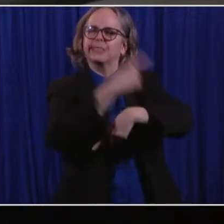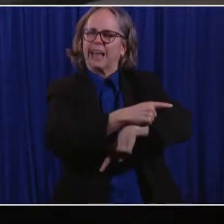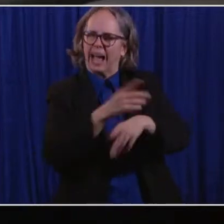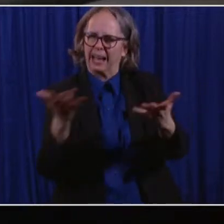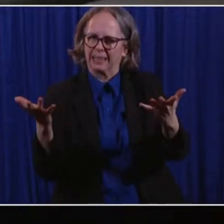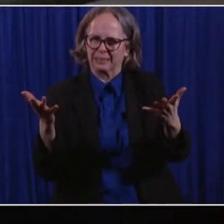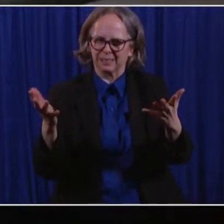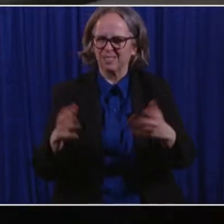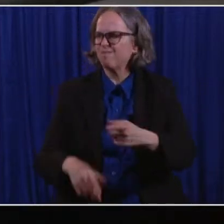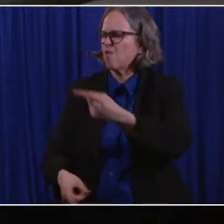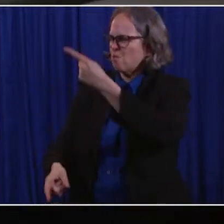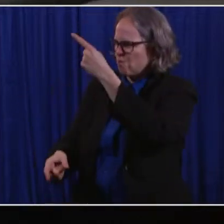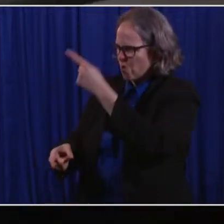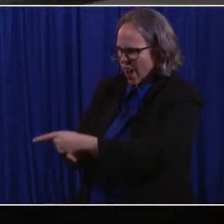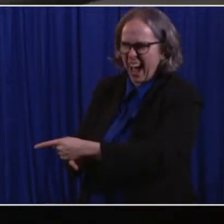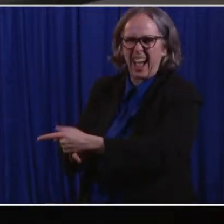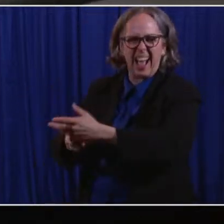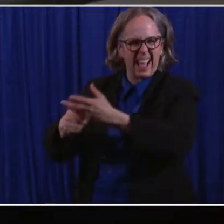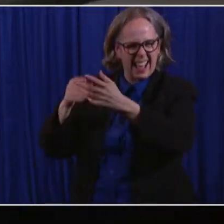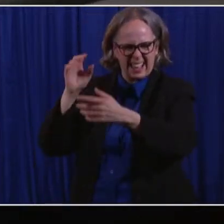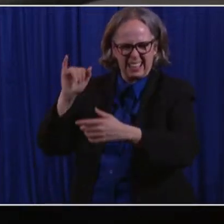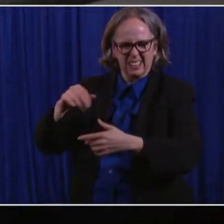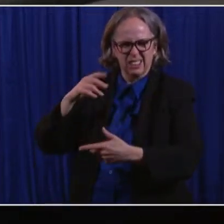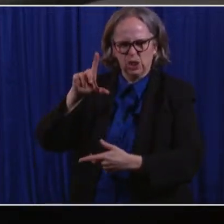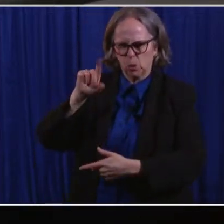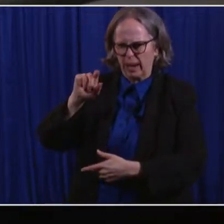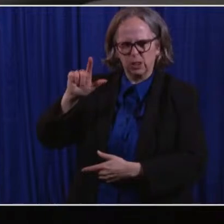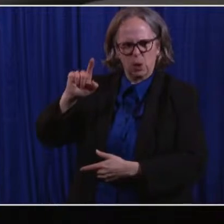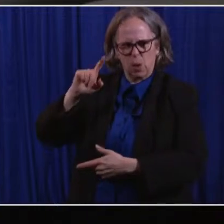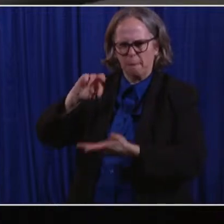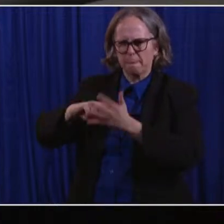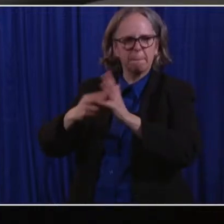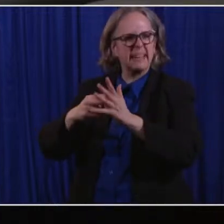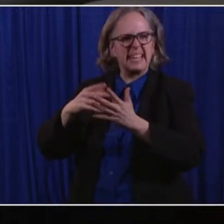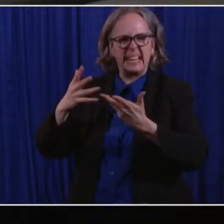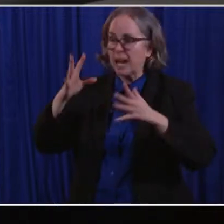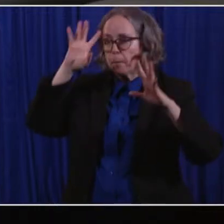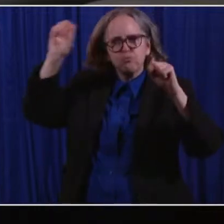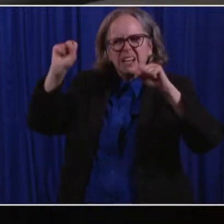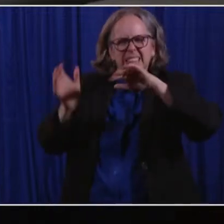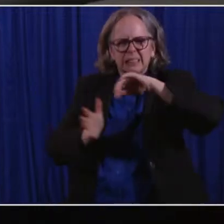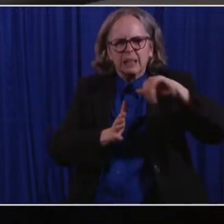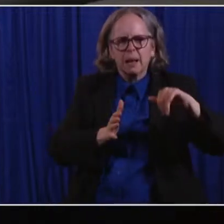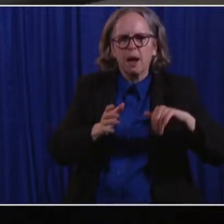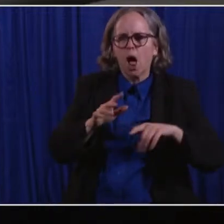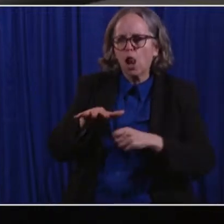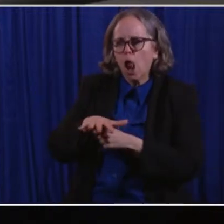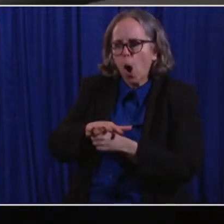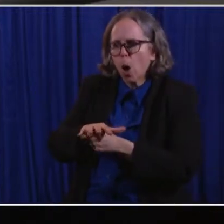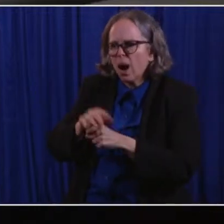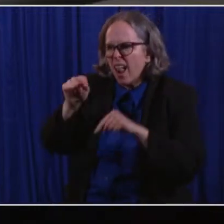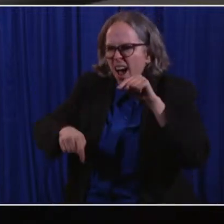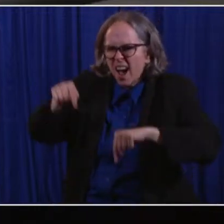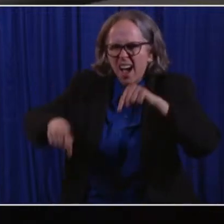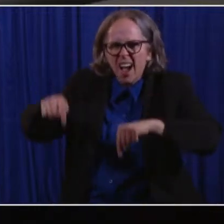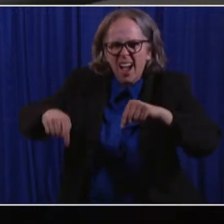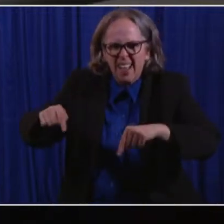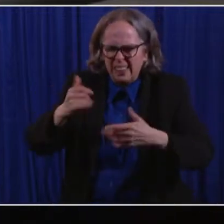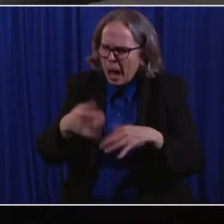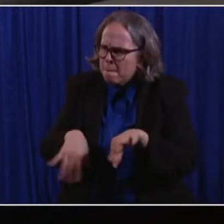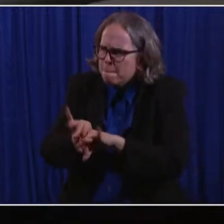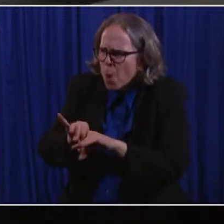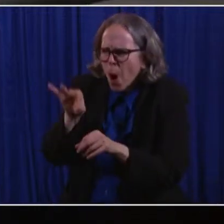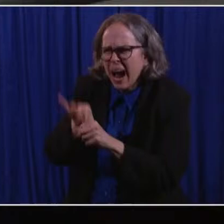And I always remind people how important those local elections are. People tend to focus on, those elections for the White House, but those elections